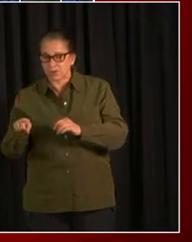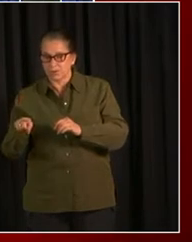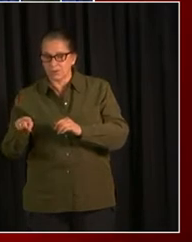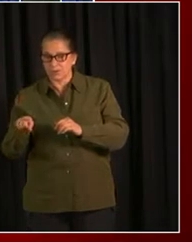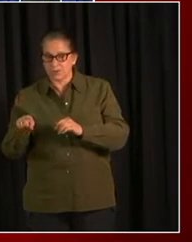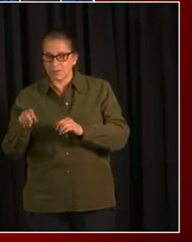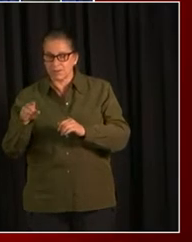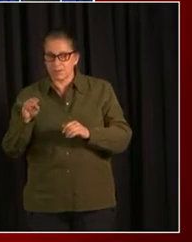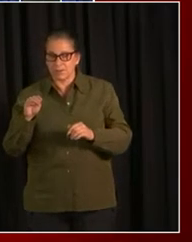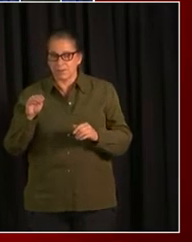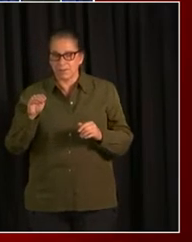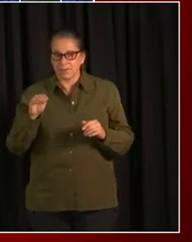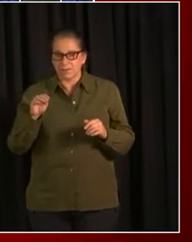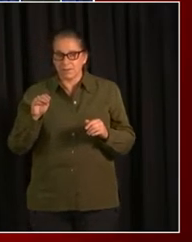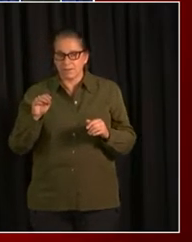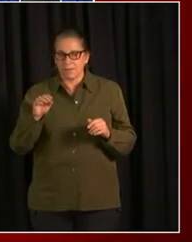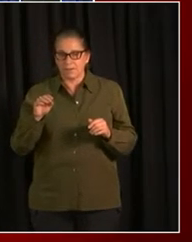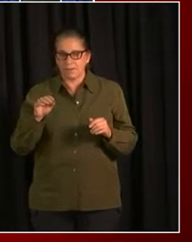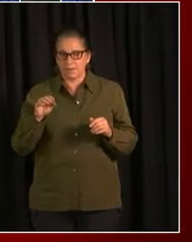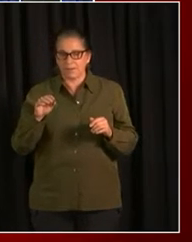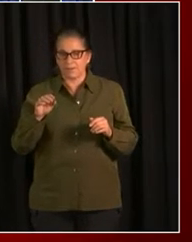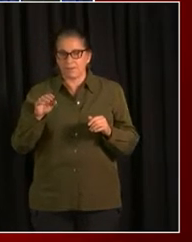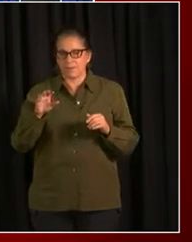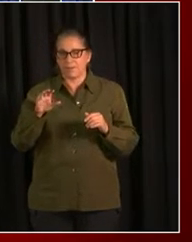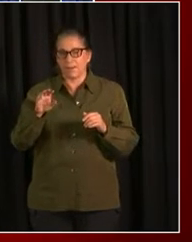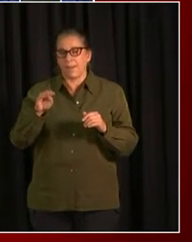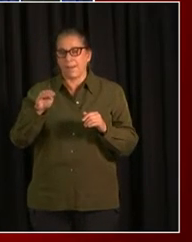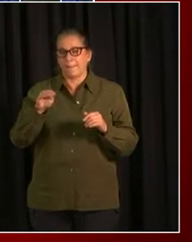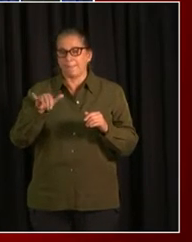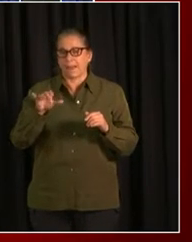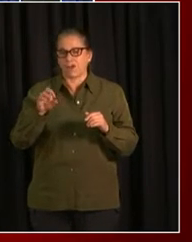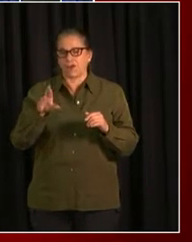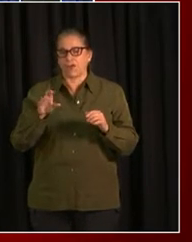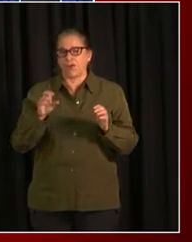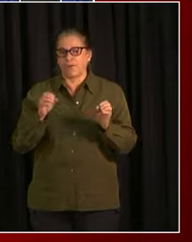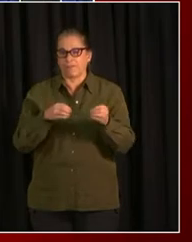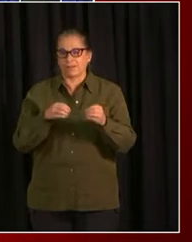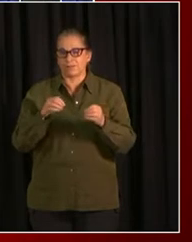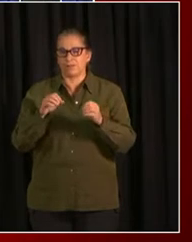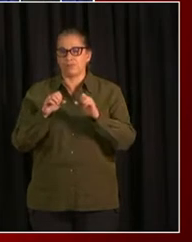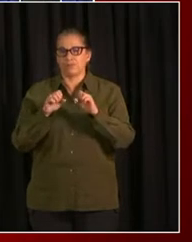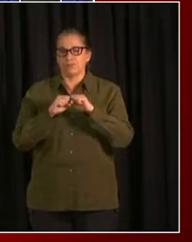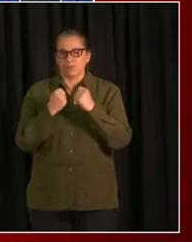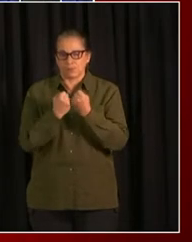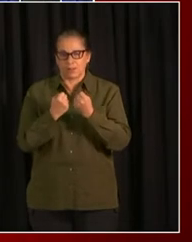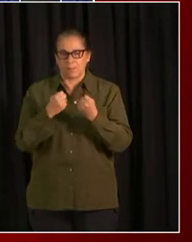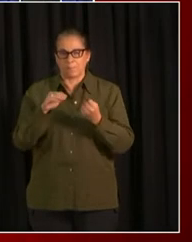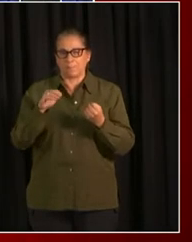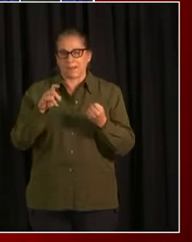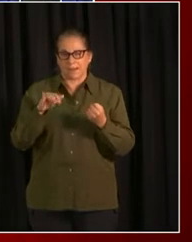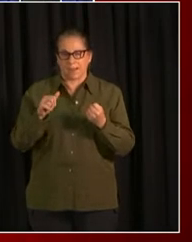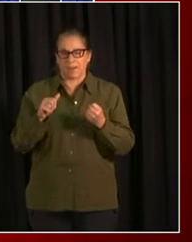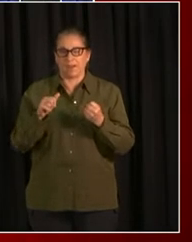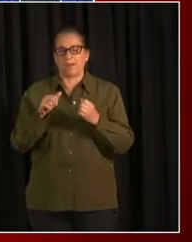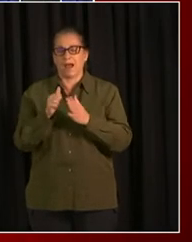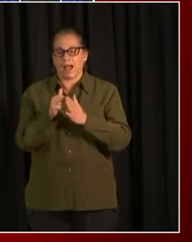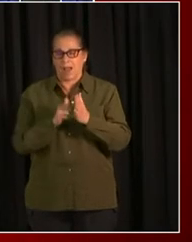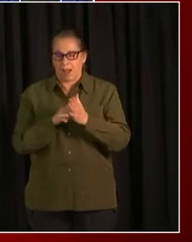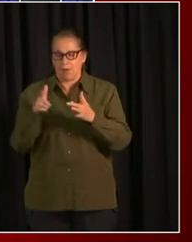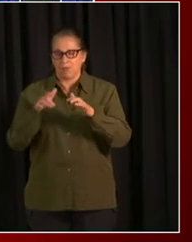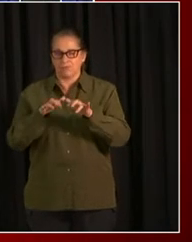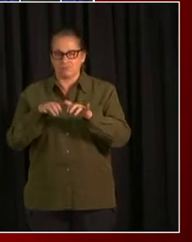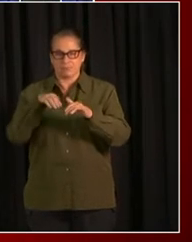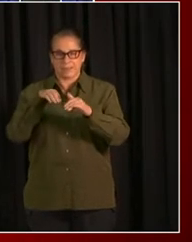media accounts, and we'll get to those as well. So again, if you have a question and you're joining us by phone, you can press 0 now to get entered